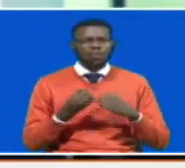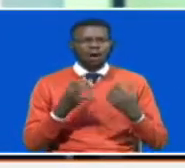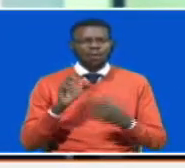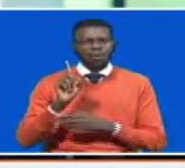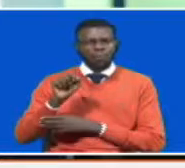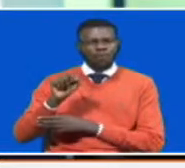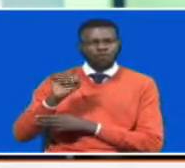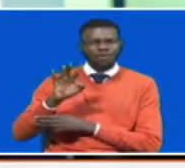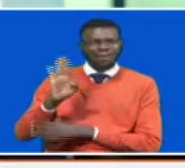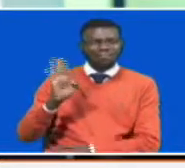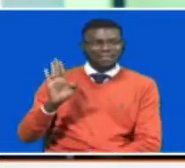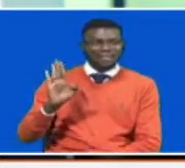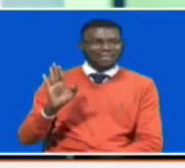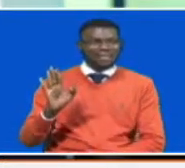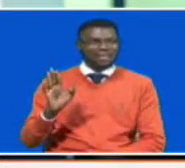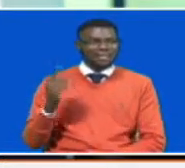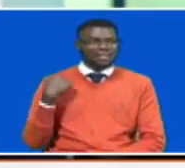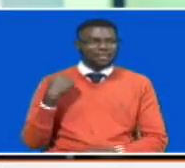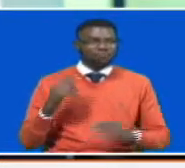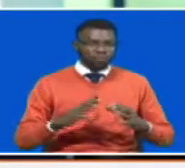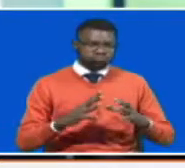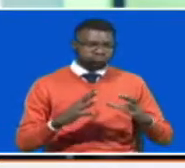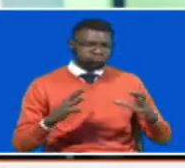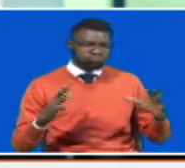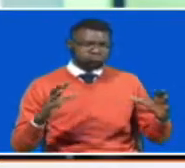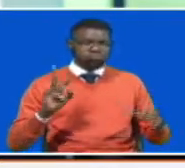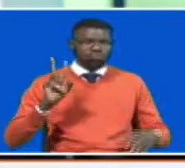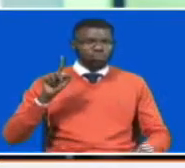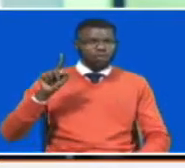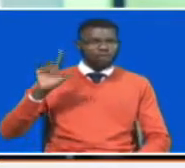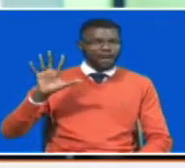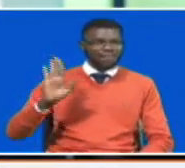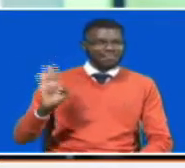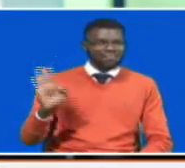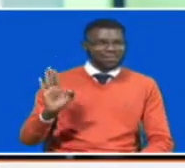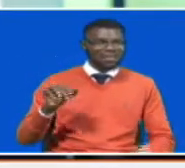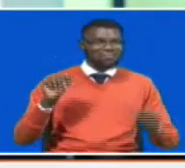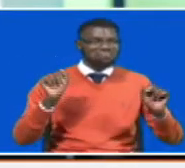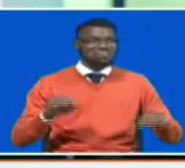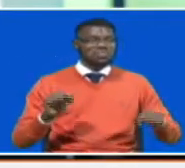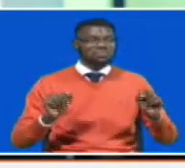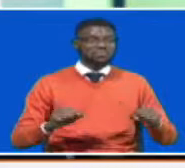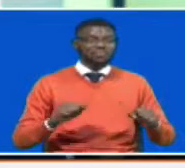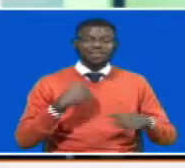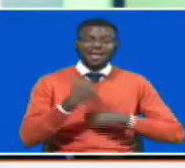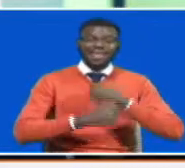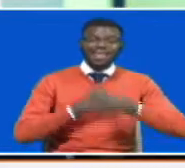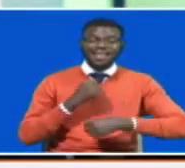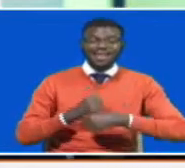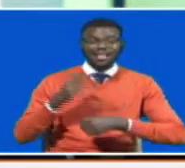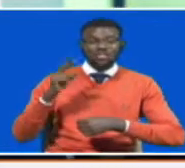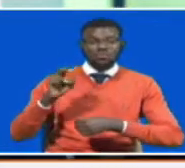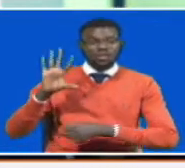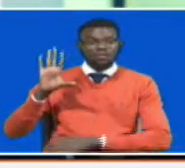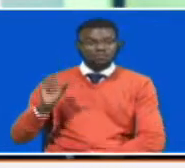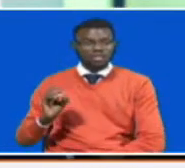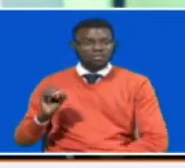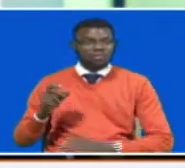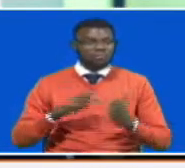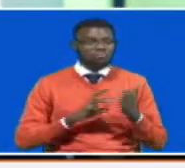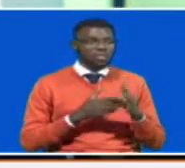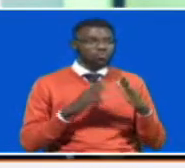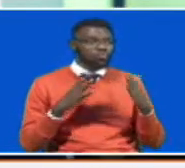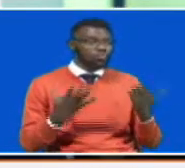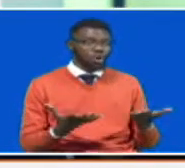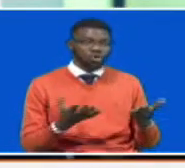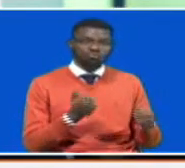it's projected to hit 2.5 billion by the year 2050, which means more pressure